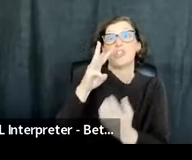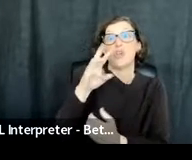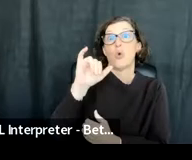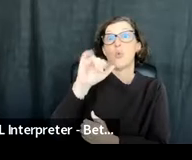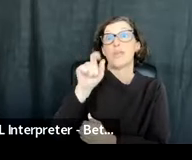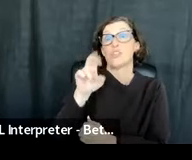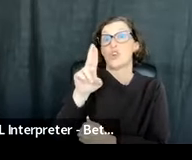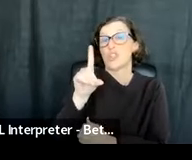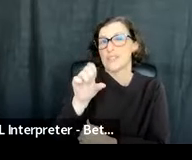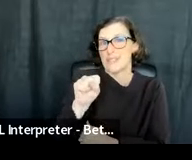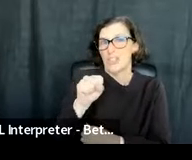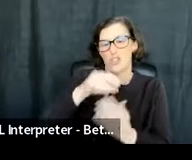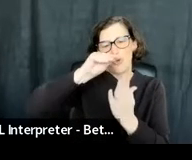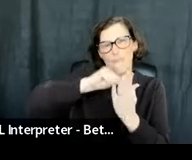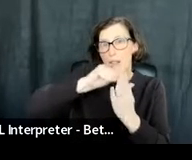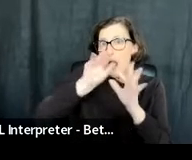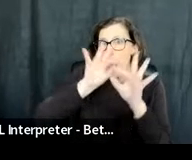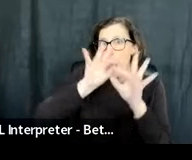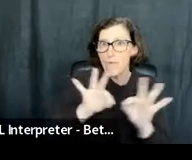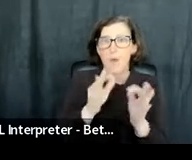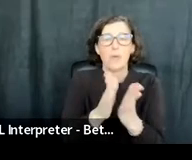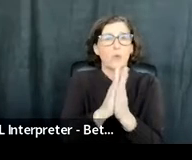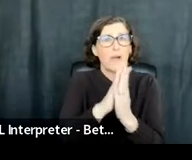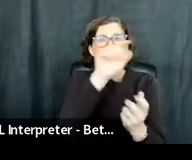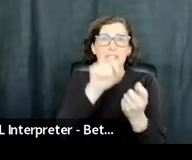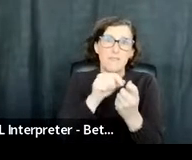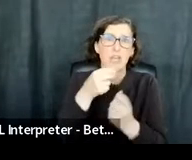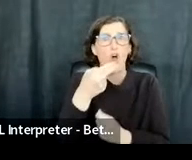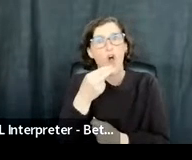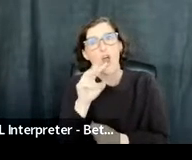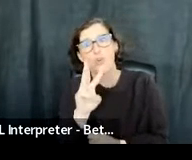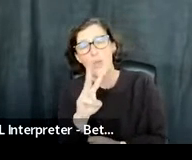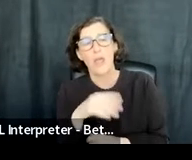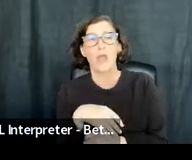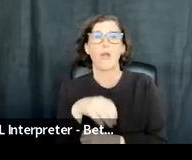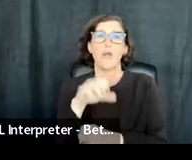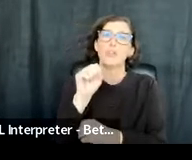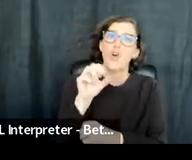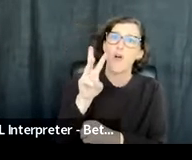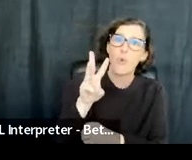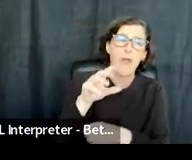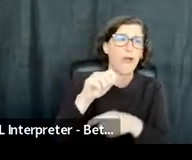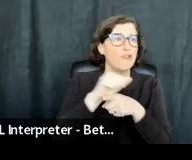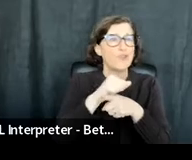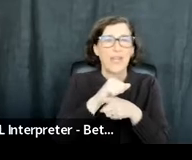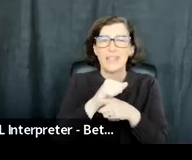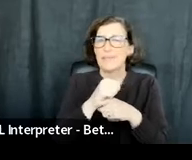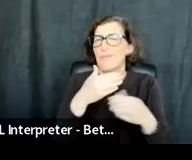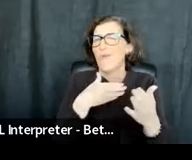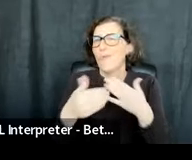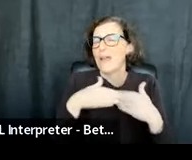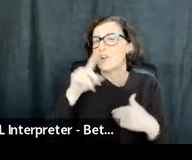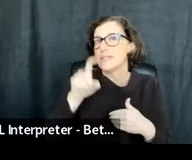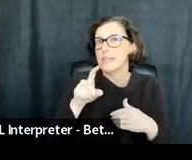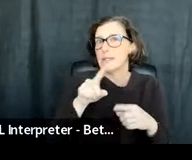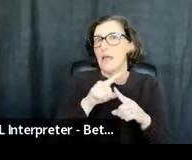filled out, and you can request exact hardware, software, or training, depending on what you need. But often is